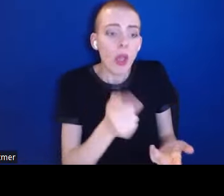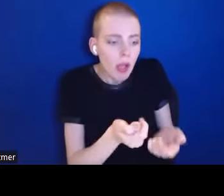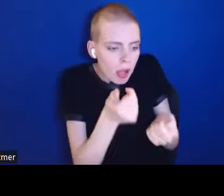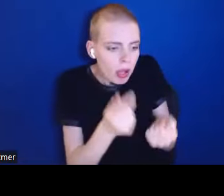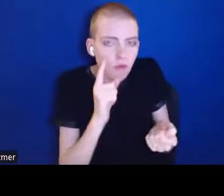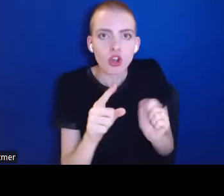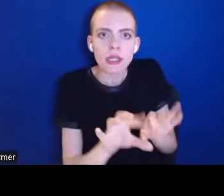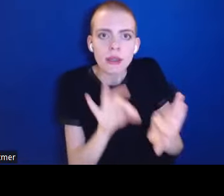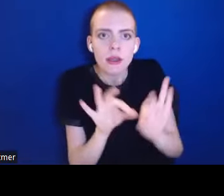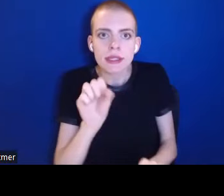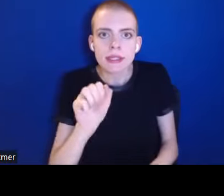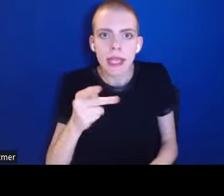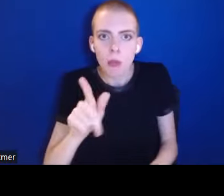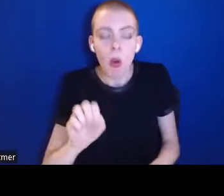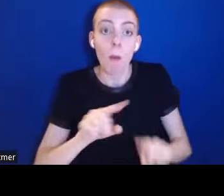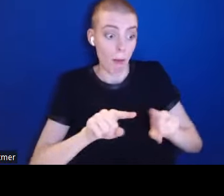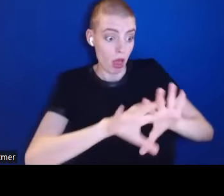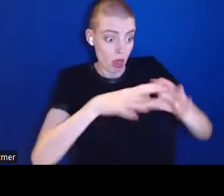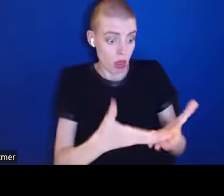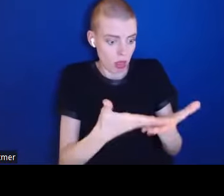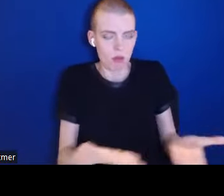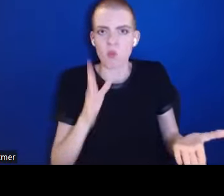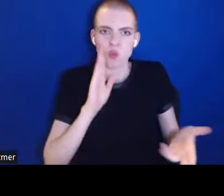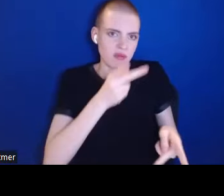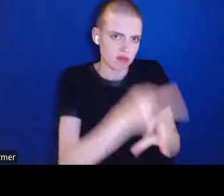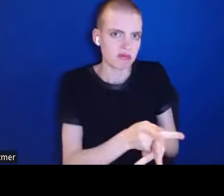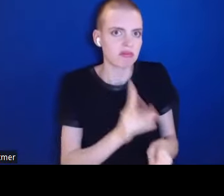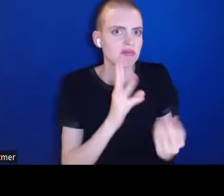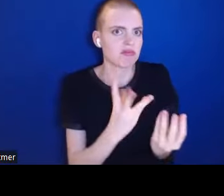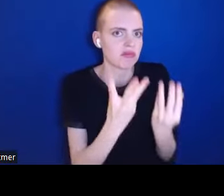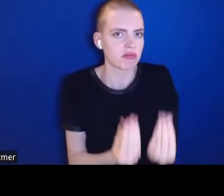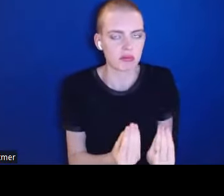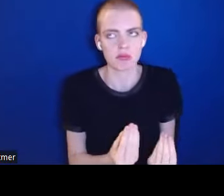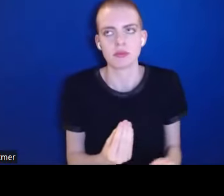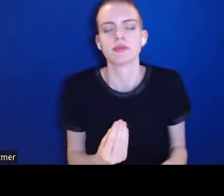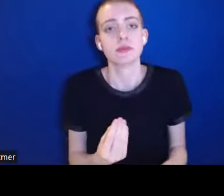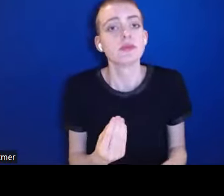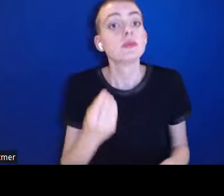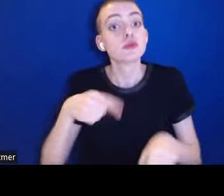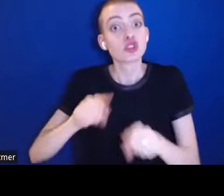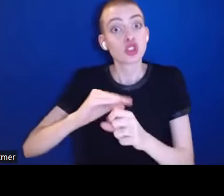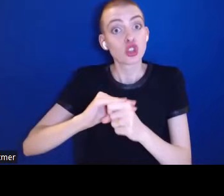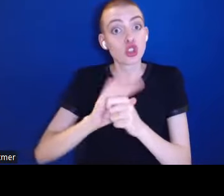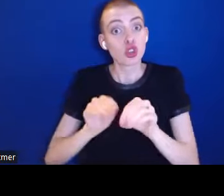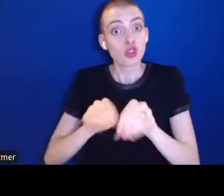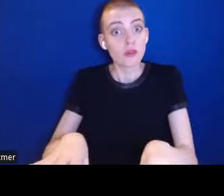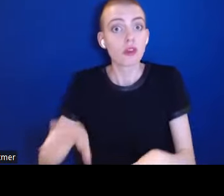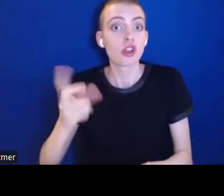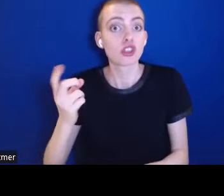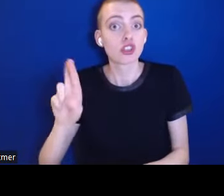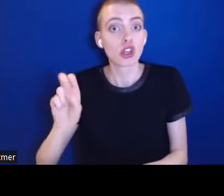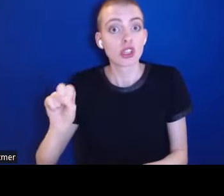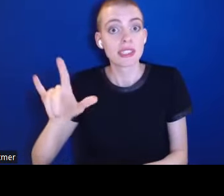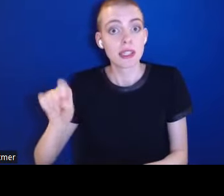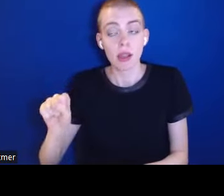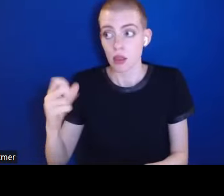continue to work with it. I'm very grateful for that because during COVID, Dr. Sills and I submitted radiocarbon samples from